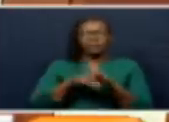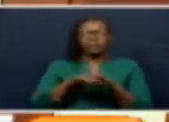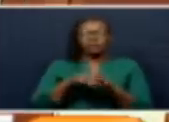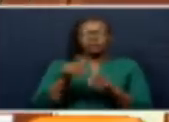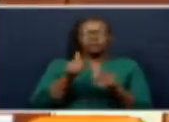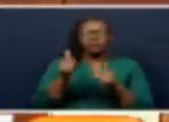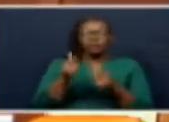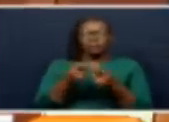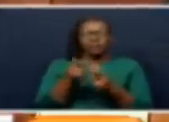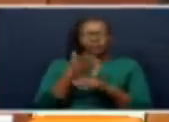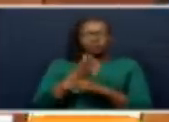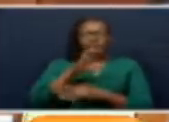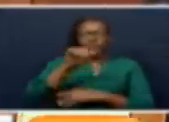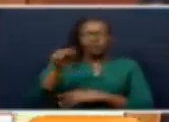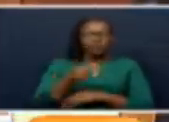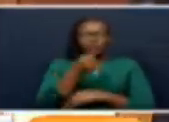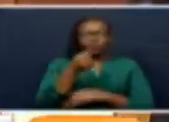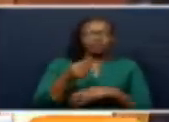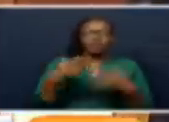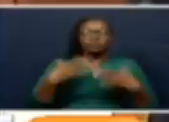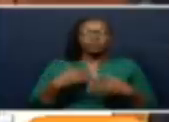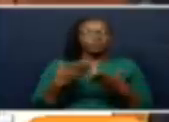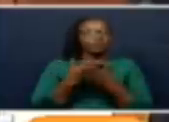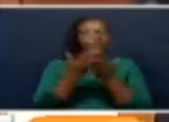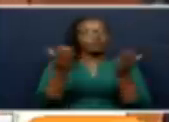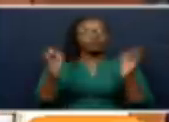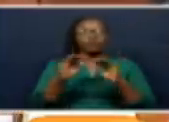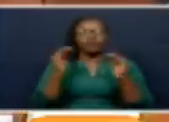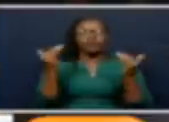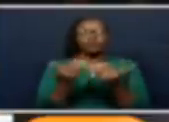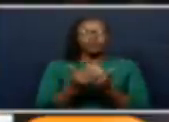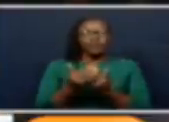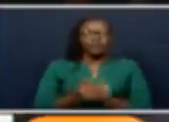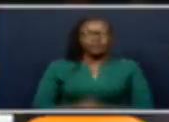than 5,000 people. Yeah. Leave the Brionis. From all over the world.